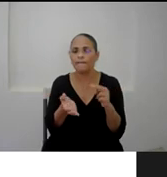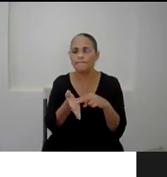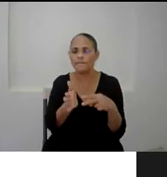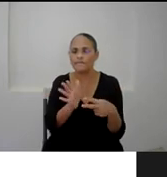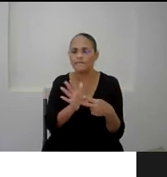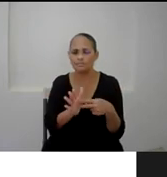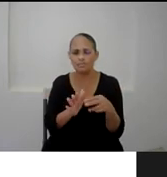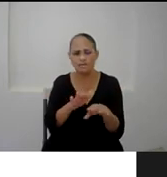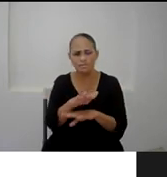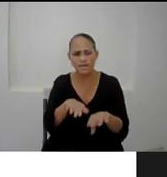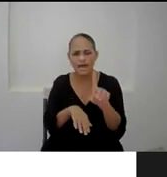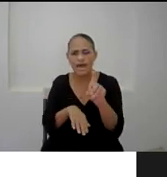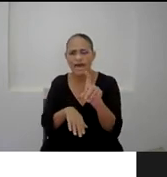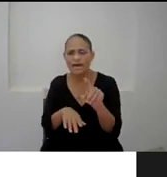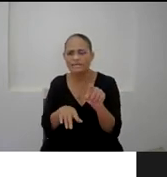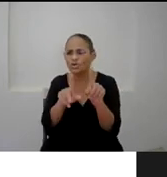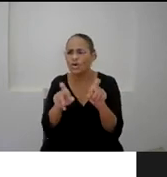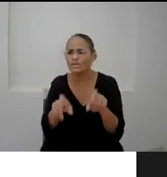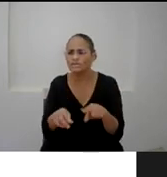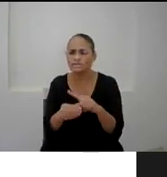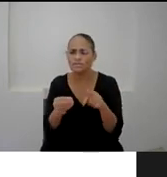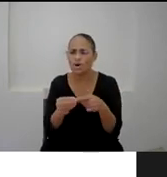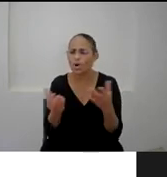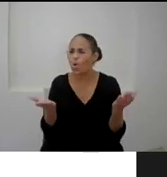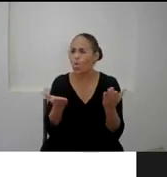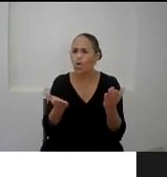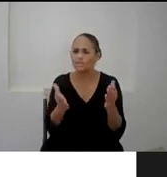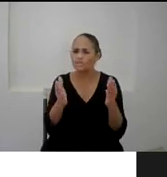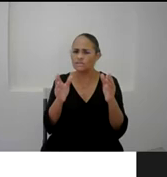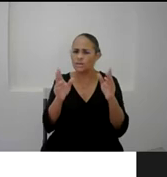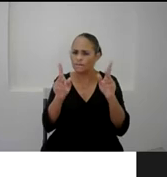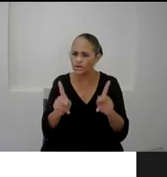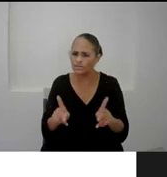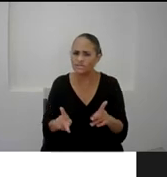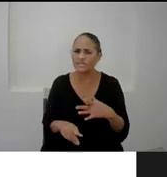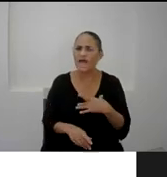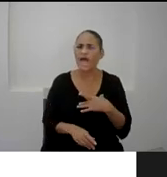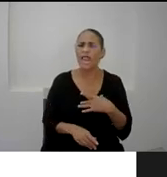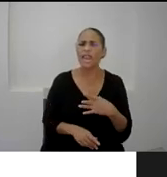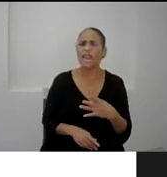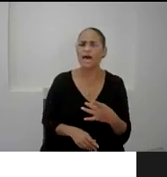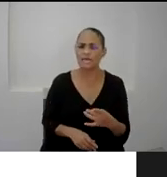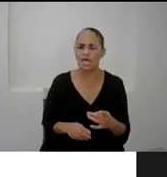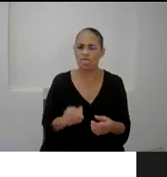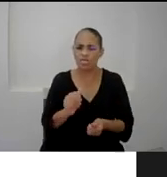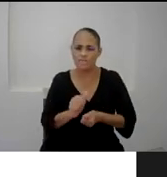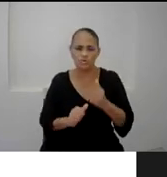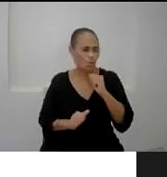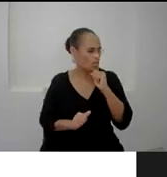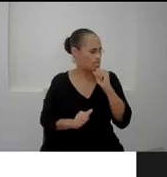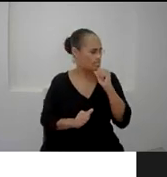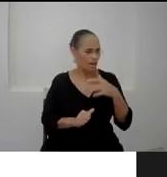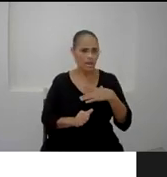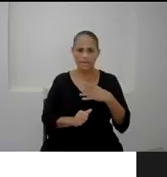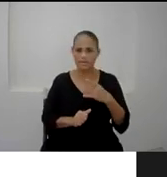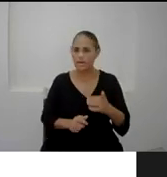asks questions about what does the person like most? What do they like and not like?